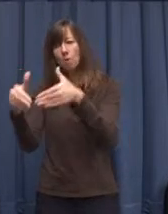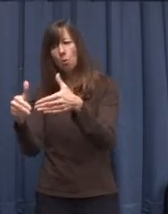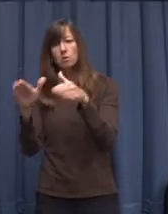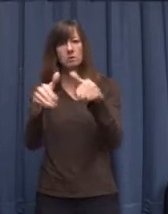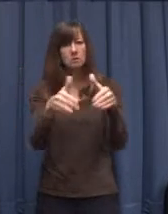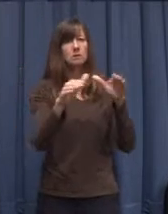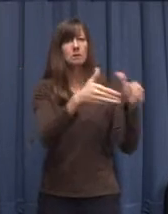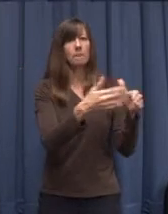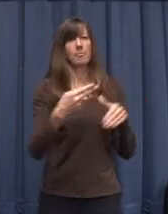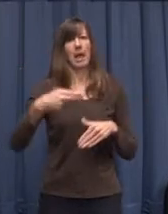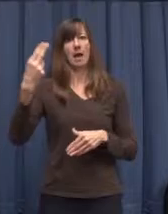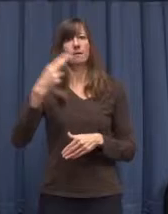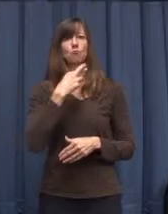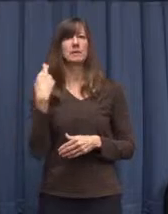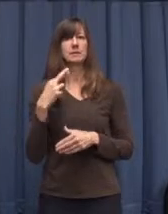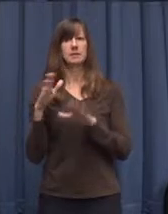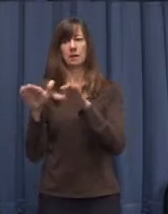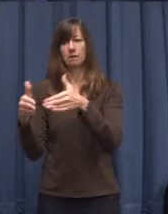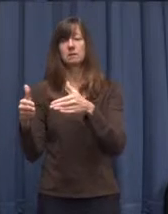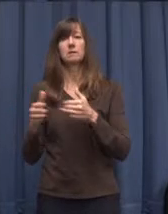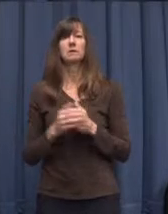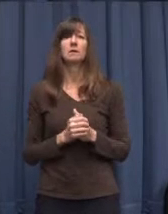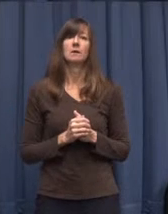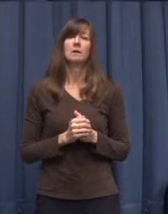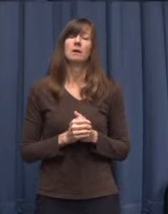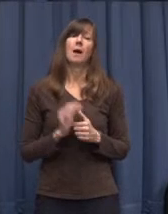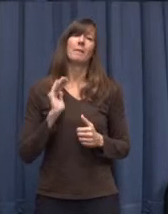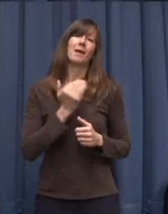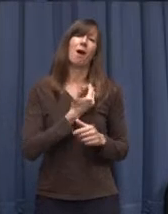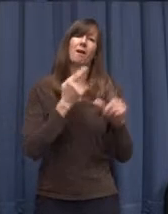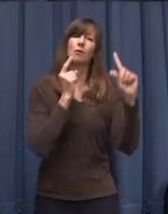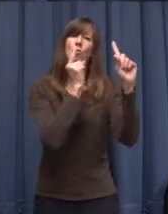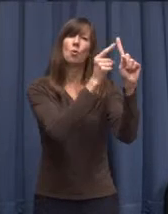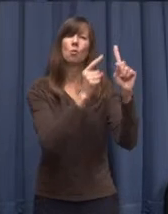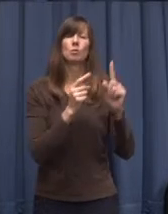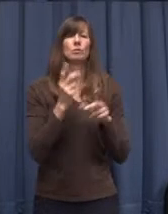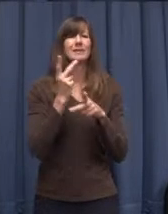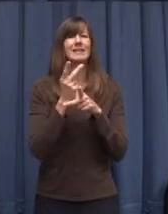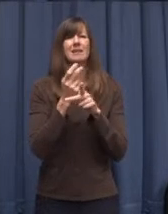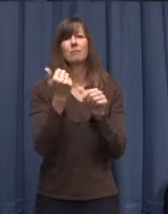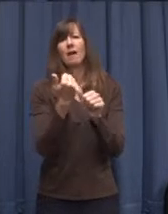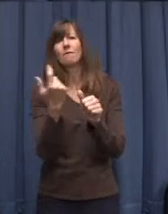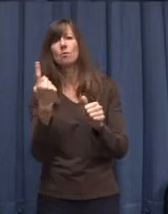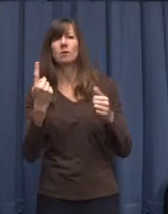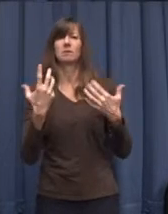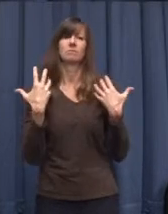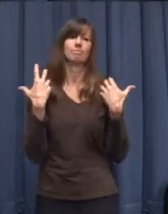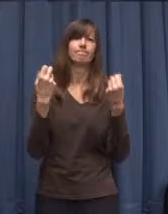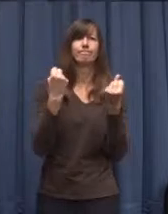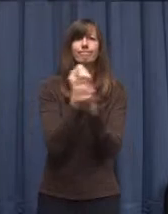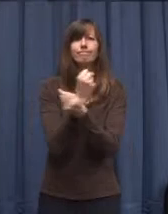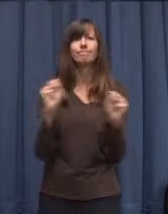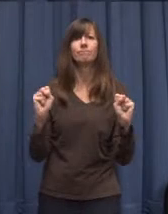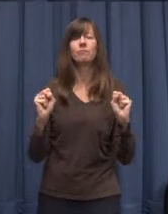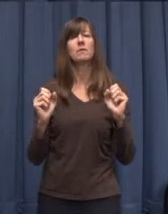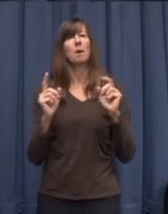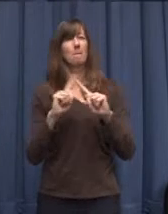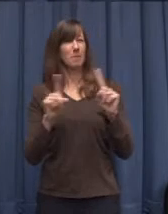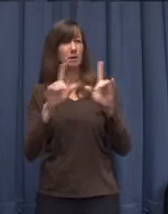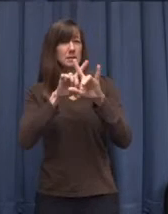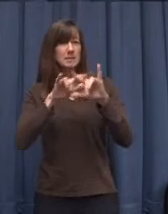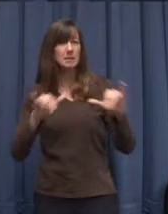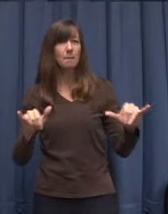this next wave is to, of course, keep people healthy and safe, but to really try to be more targeted in how we're